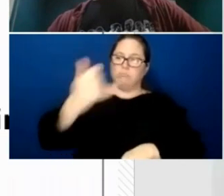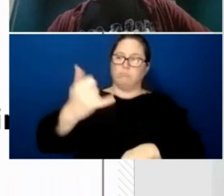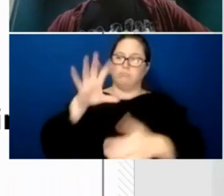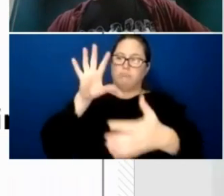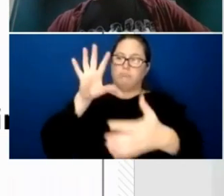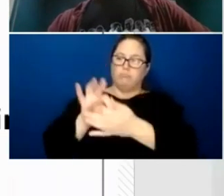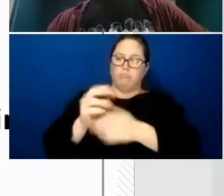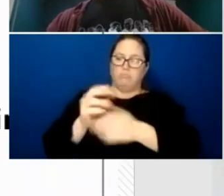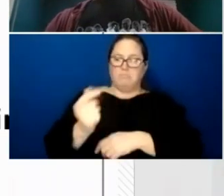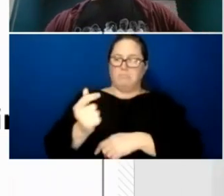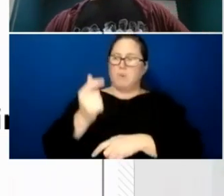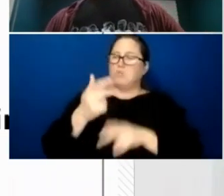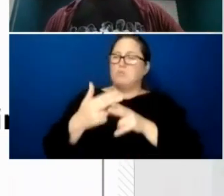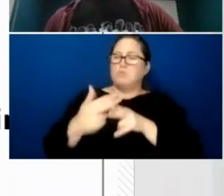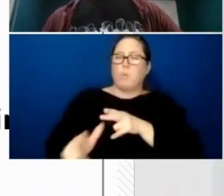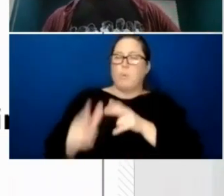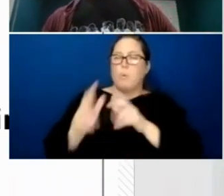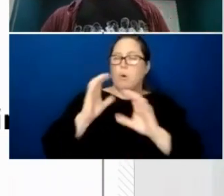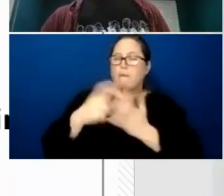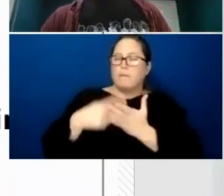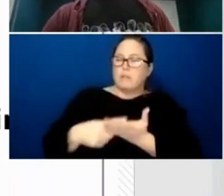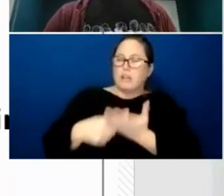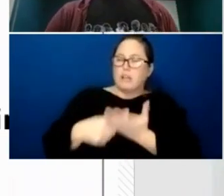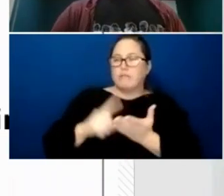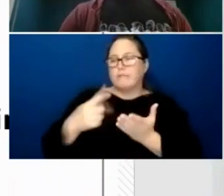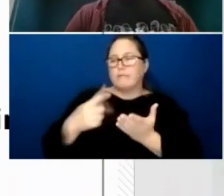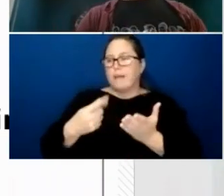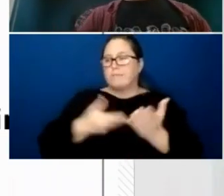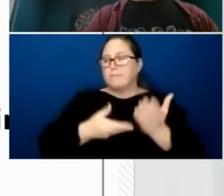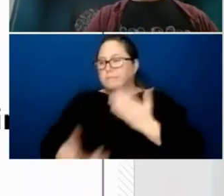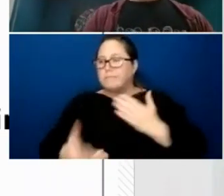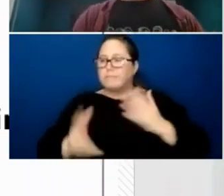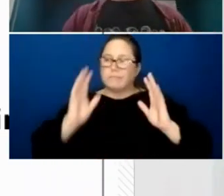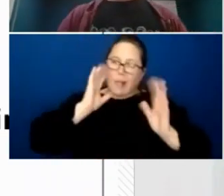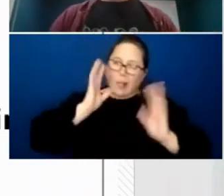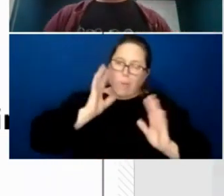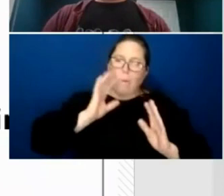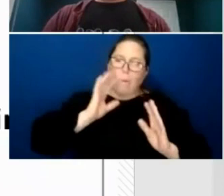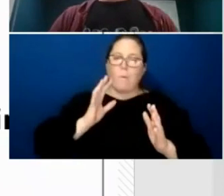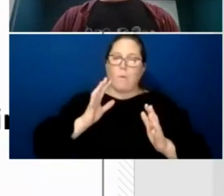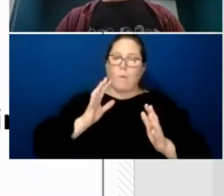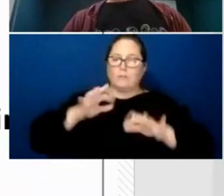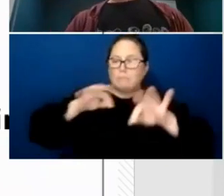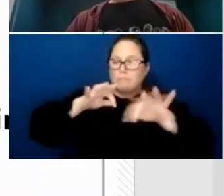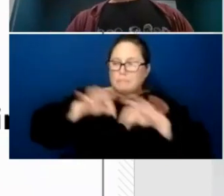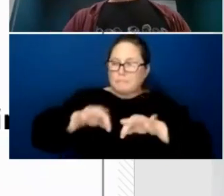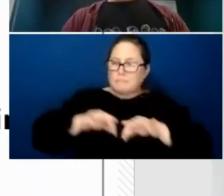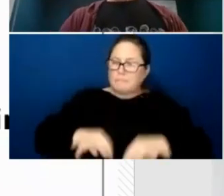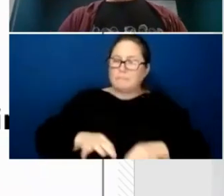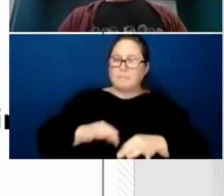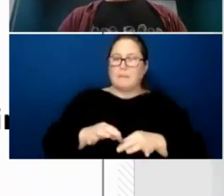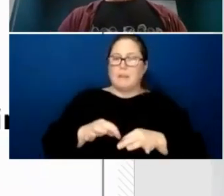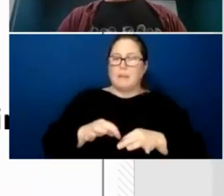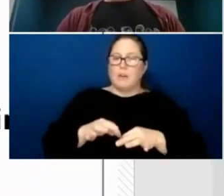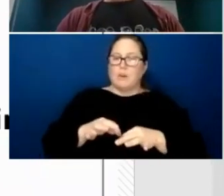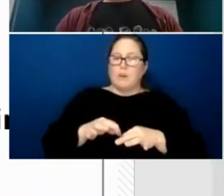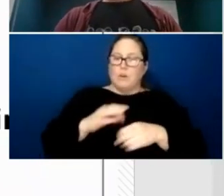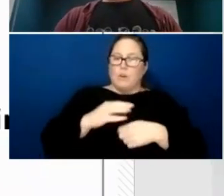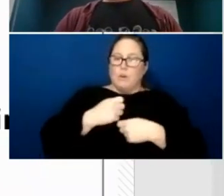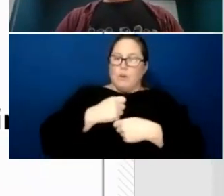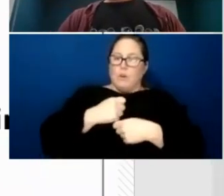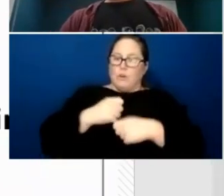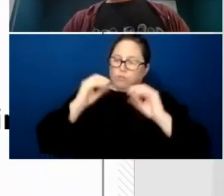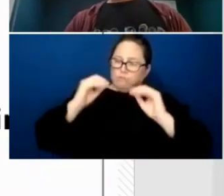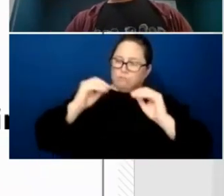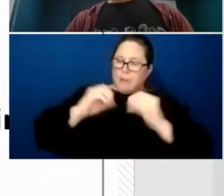of days to say hello, learn about your program, and help you make sense of these resources within your class or